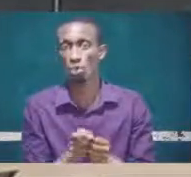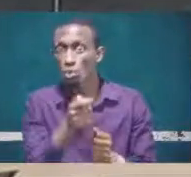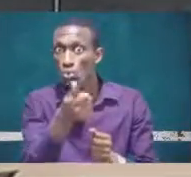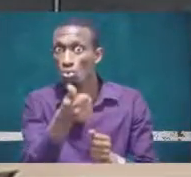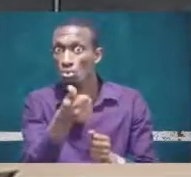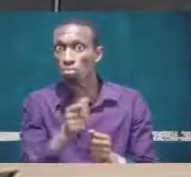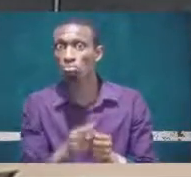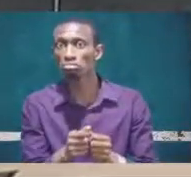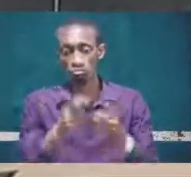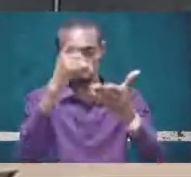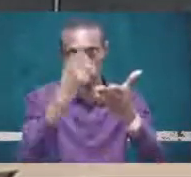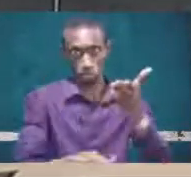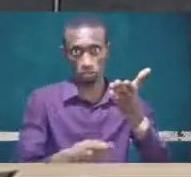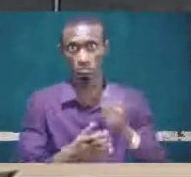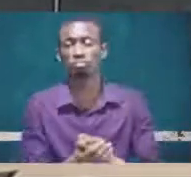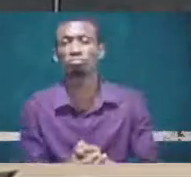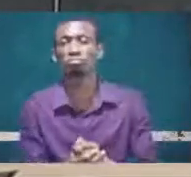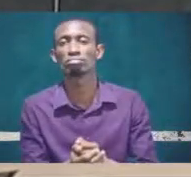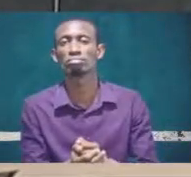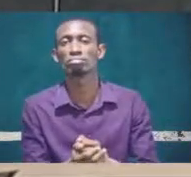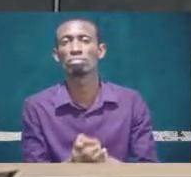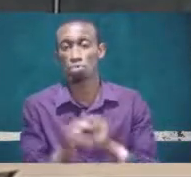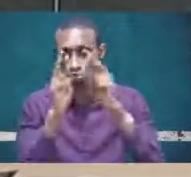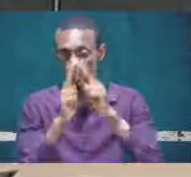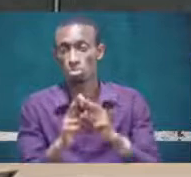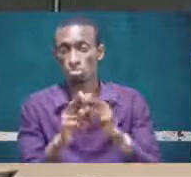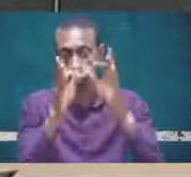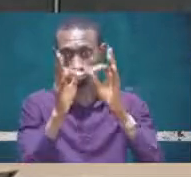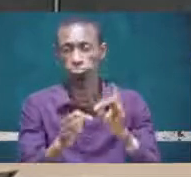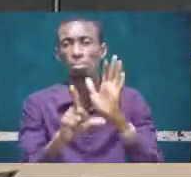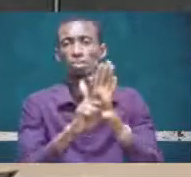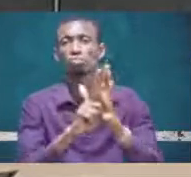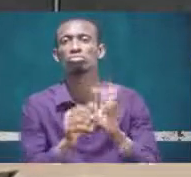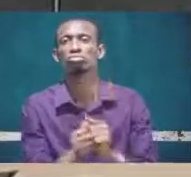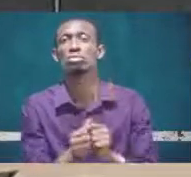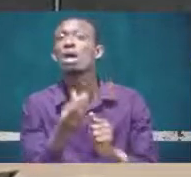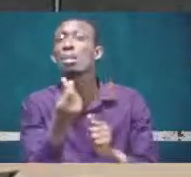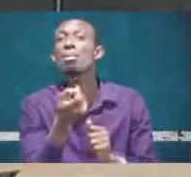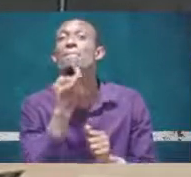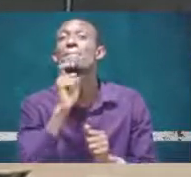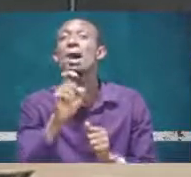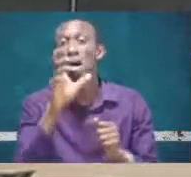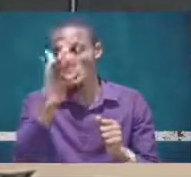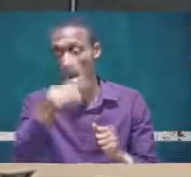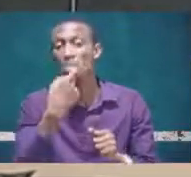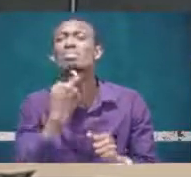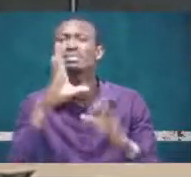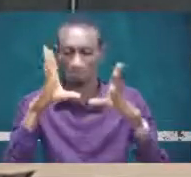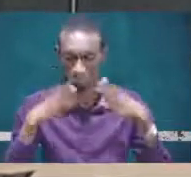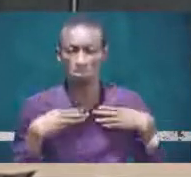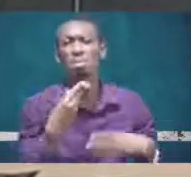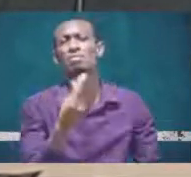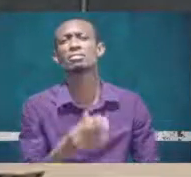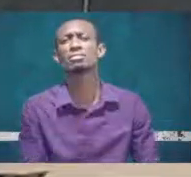obligations. Now, in order for money to be good, money should be accepted by the public. If money is accepted by the